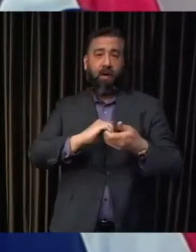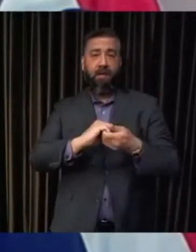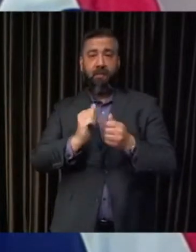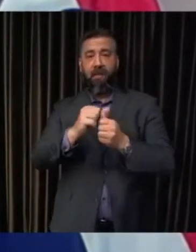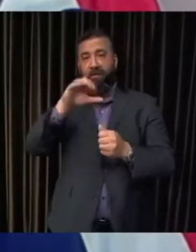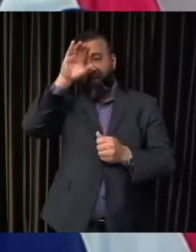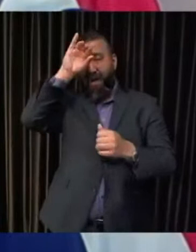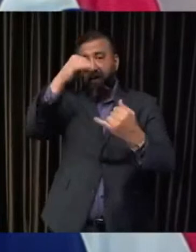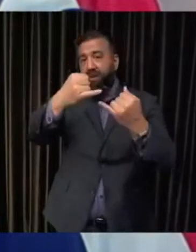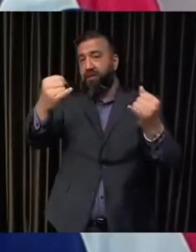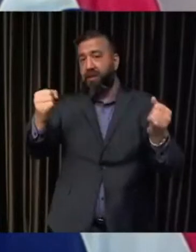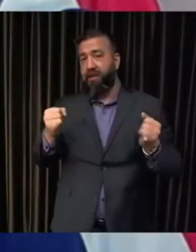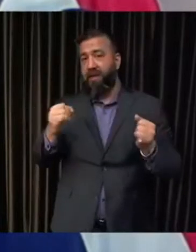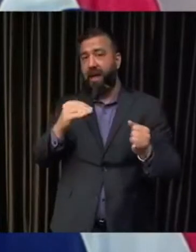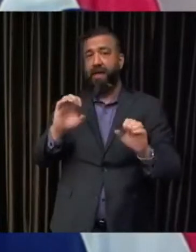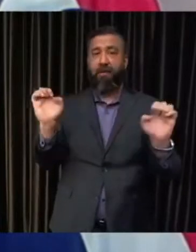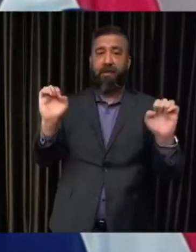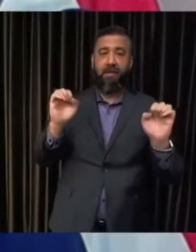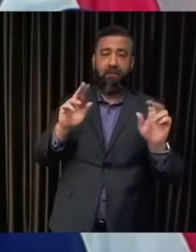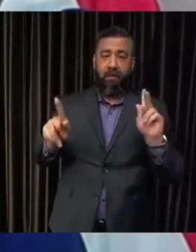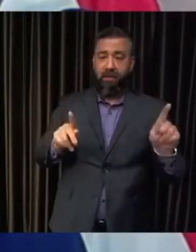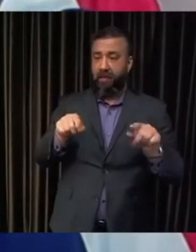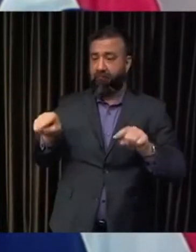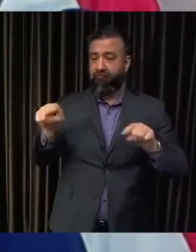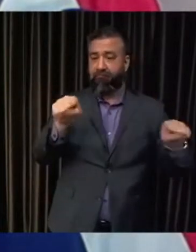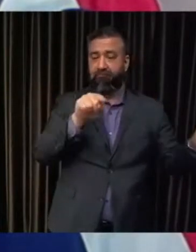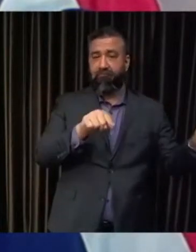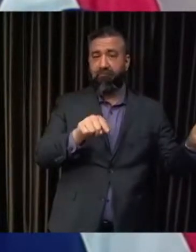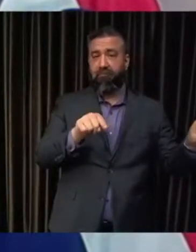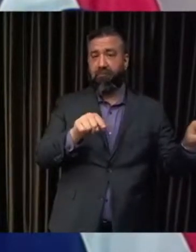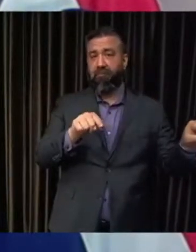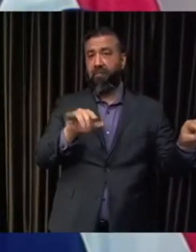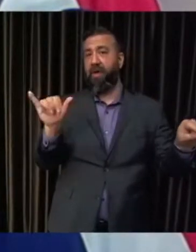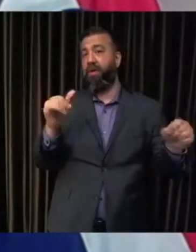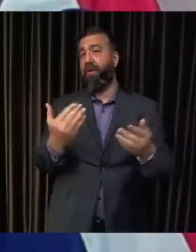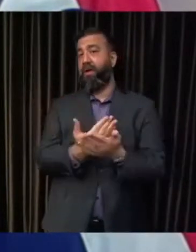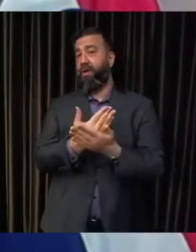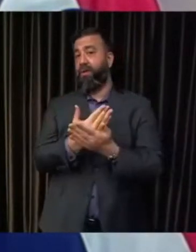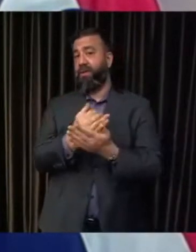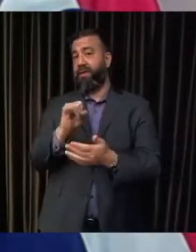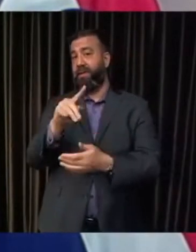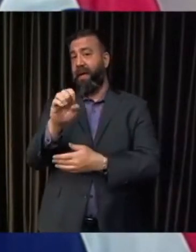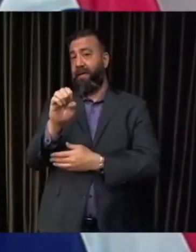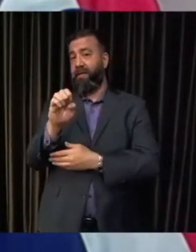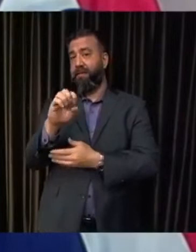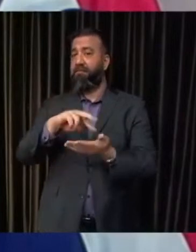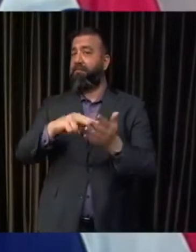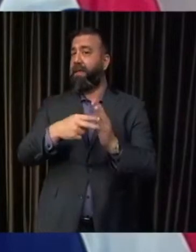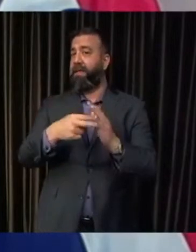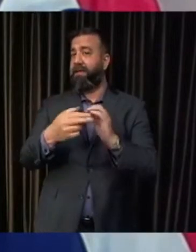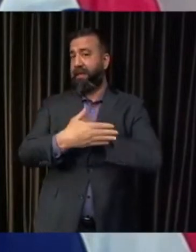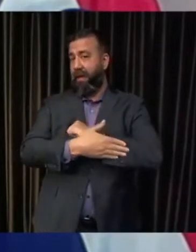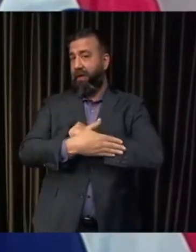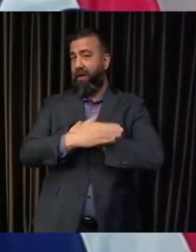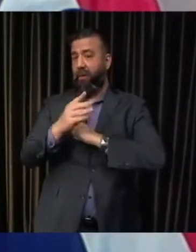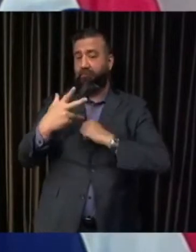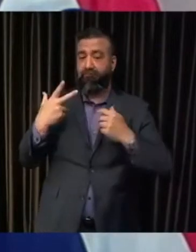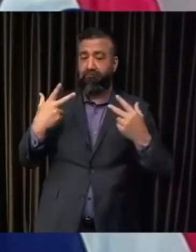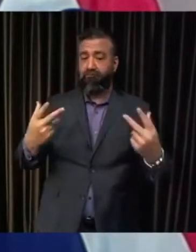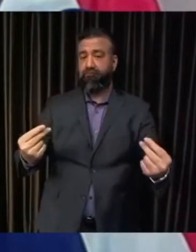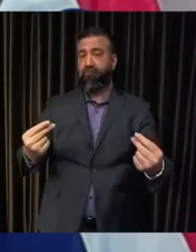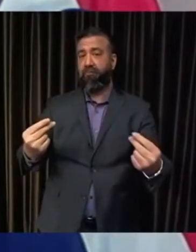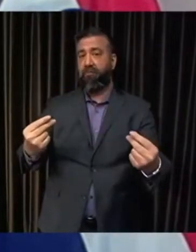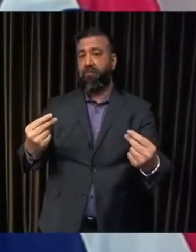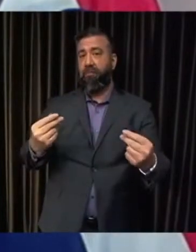fire districts and emergency personnel. The addition of the 2 new sites means that the county will administer vaccinations at more than